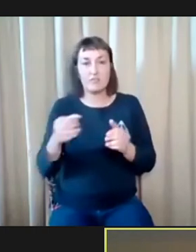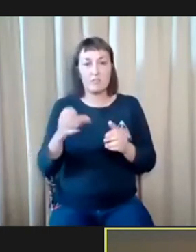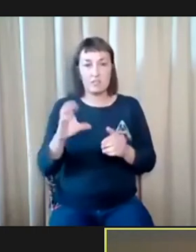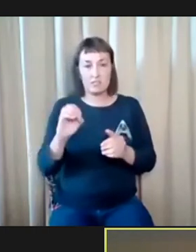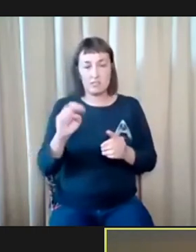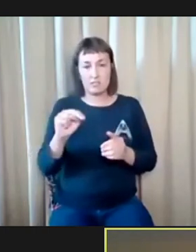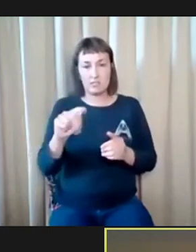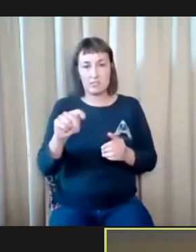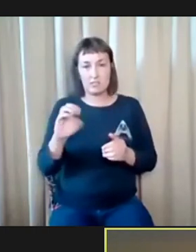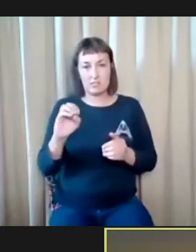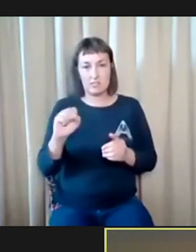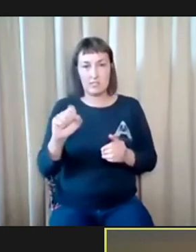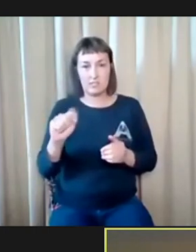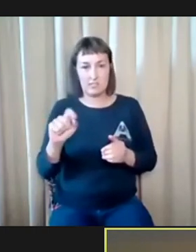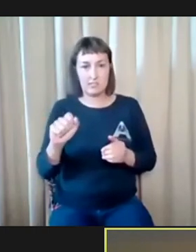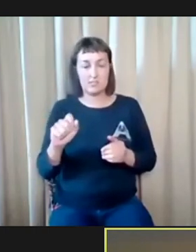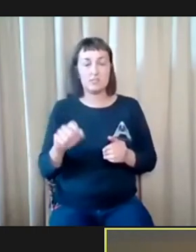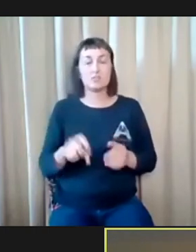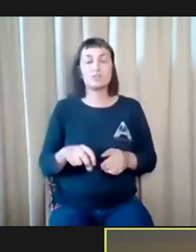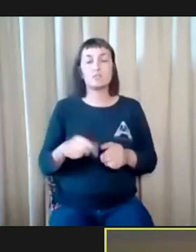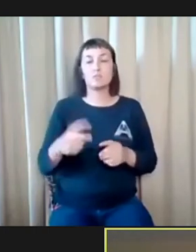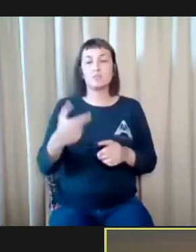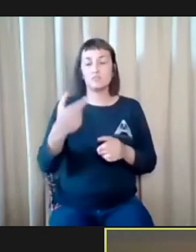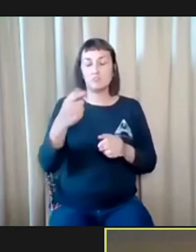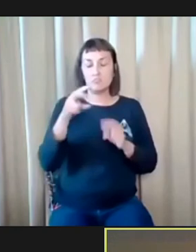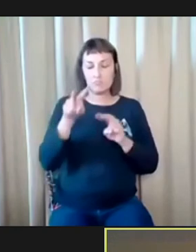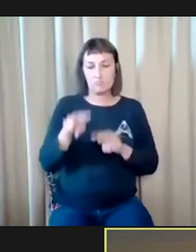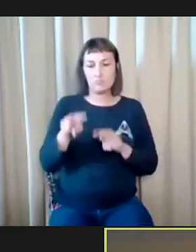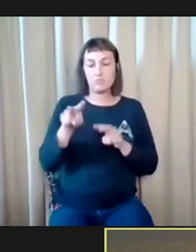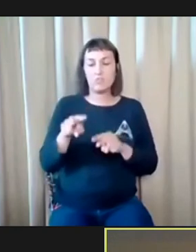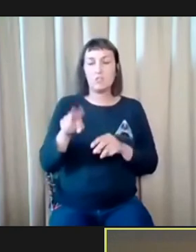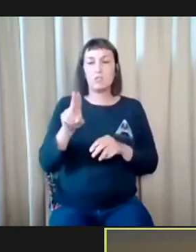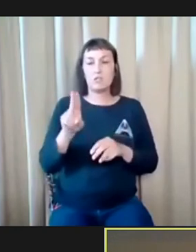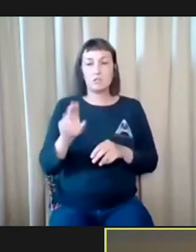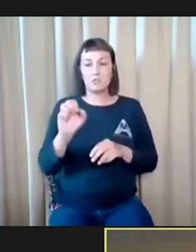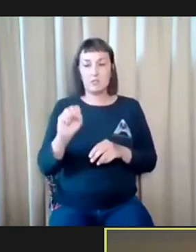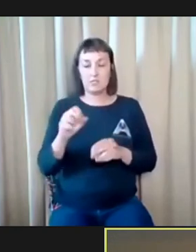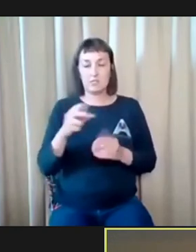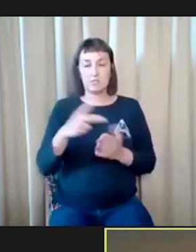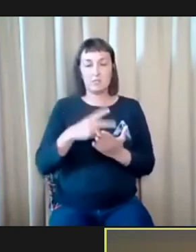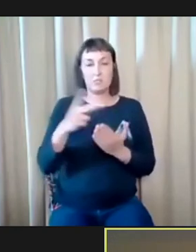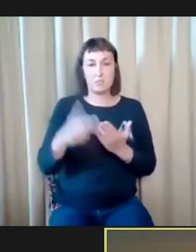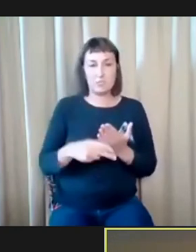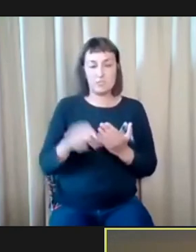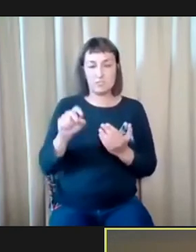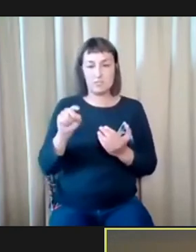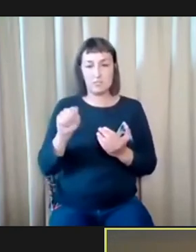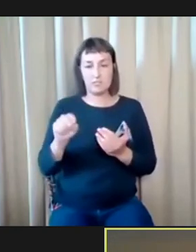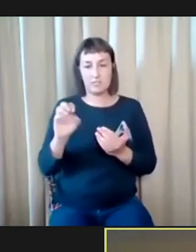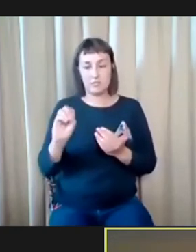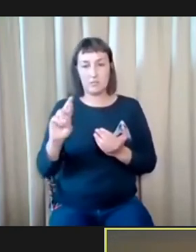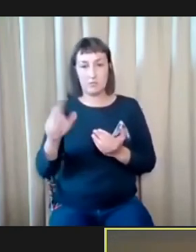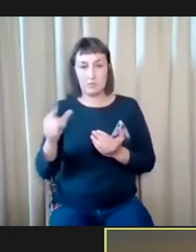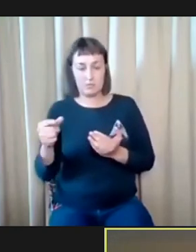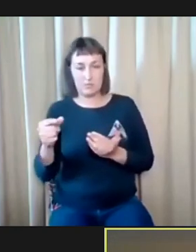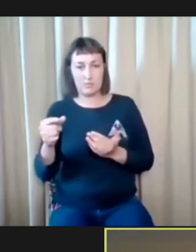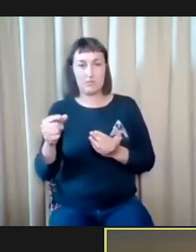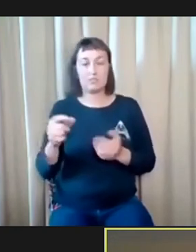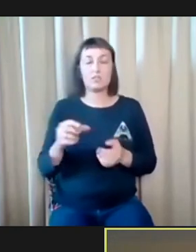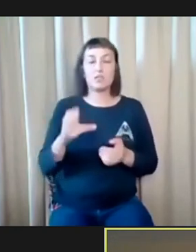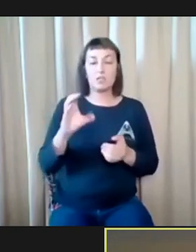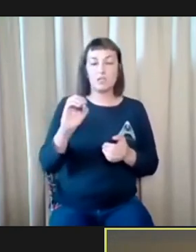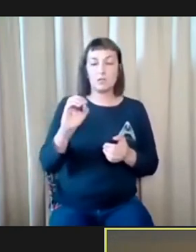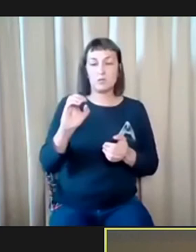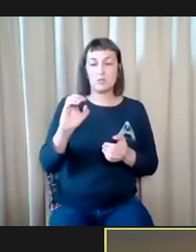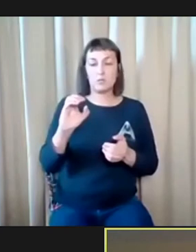of the resources from HSUS, Project Coyote, and all of our other member organizations on that coalition website.